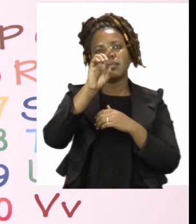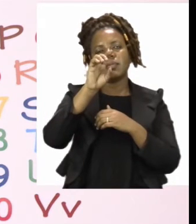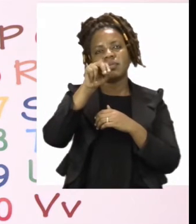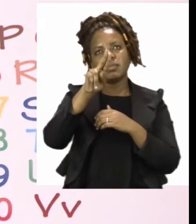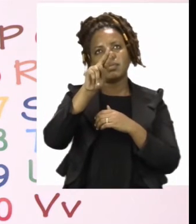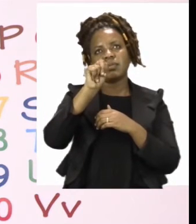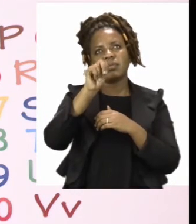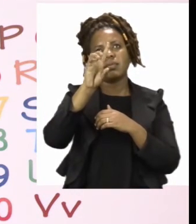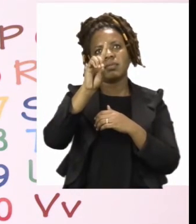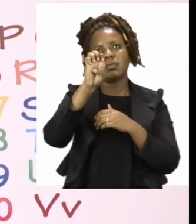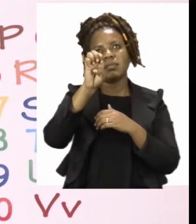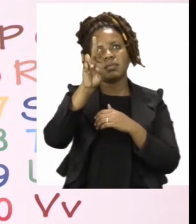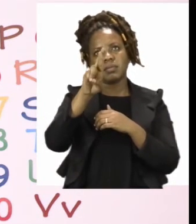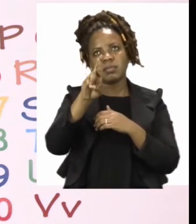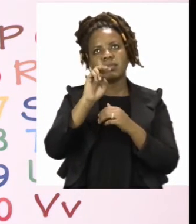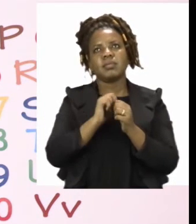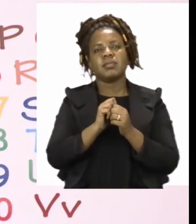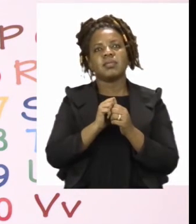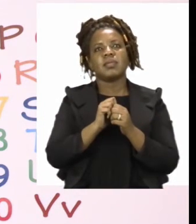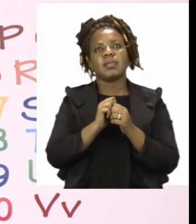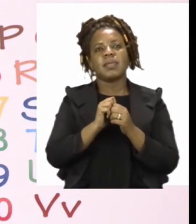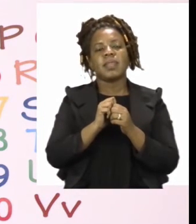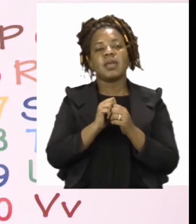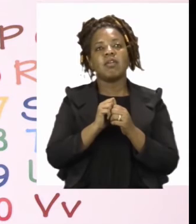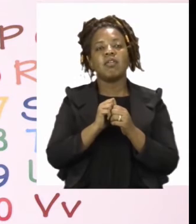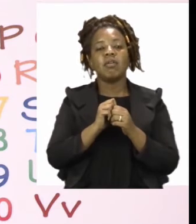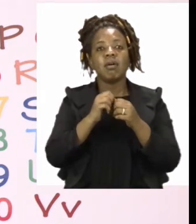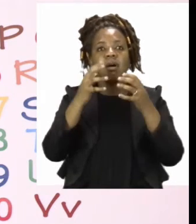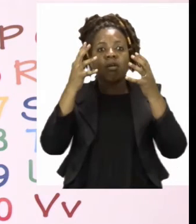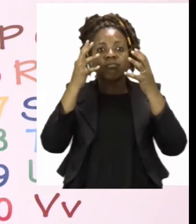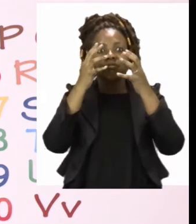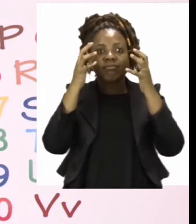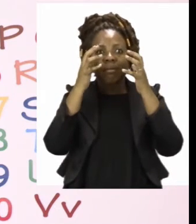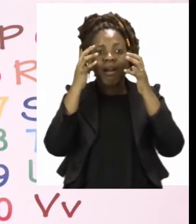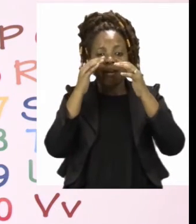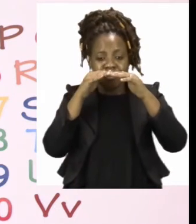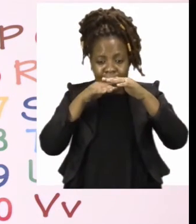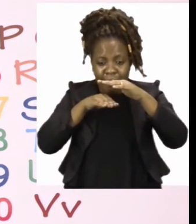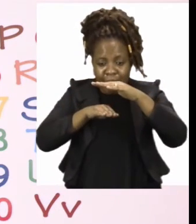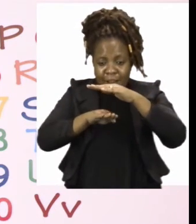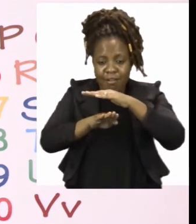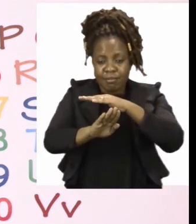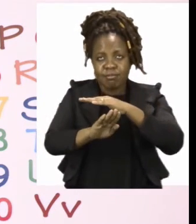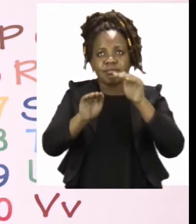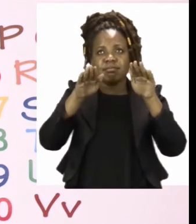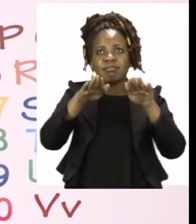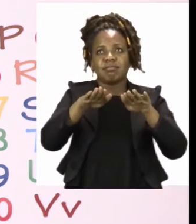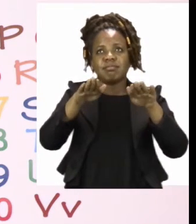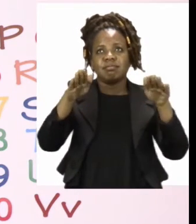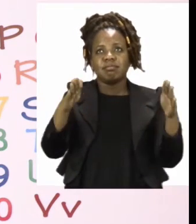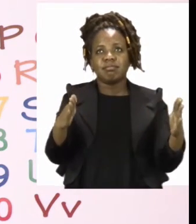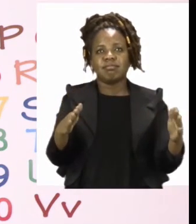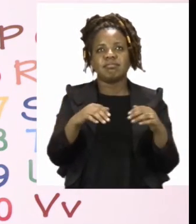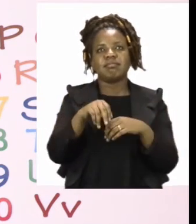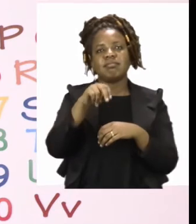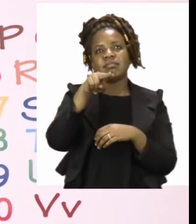under the table. Under the table. Good job.